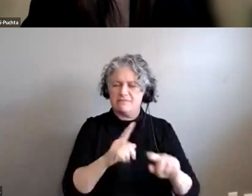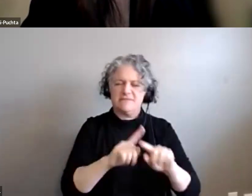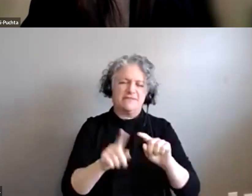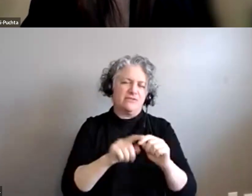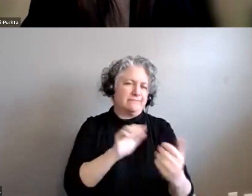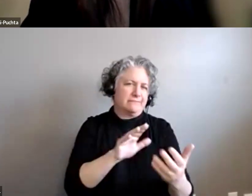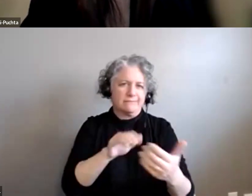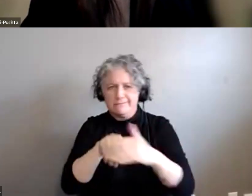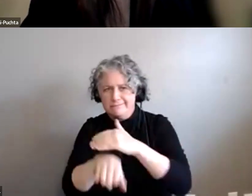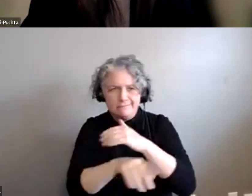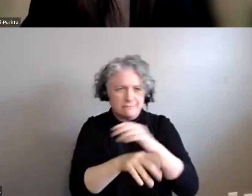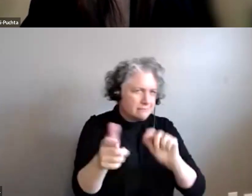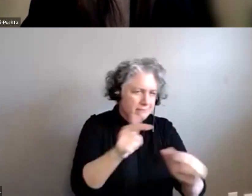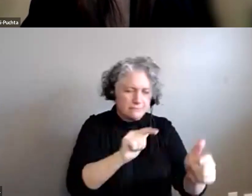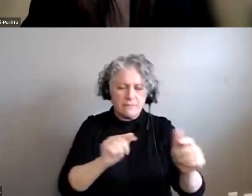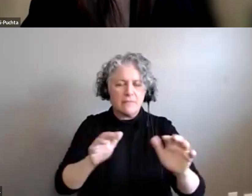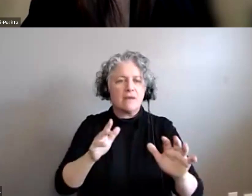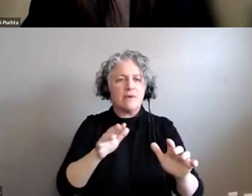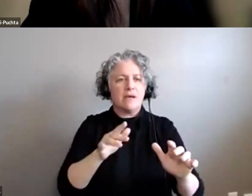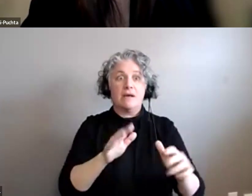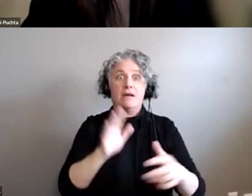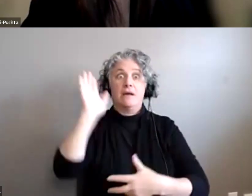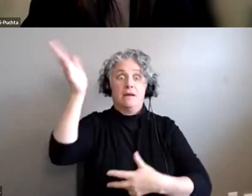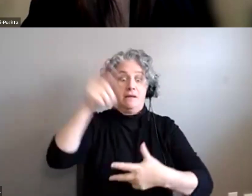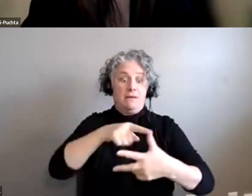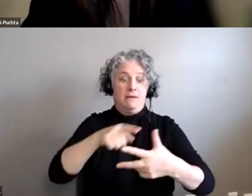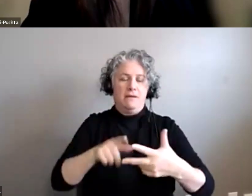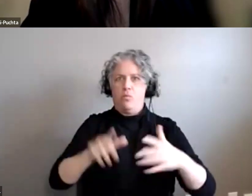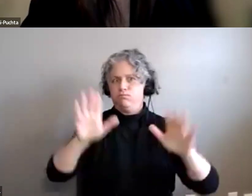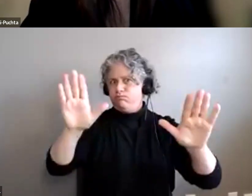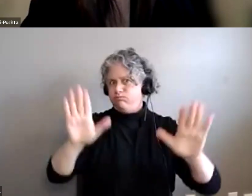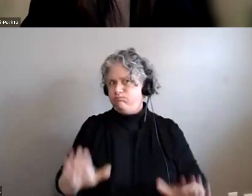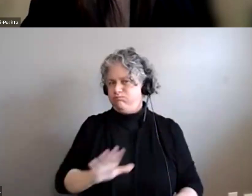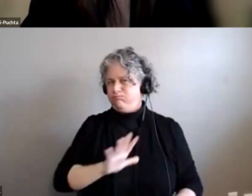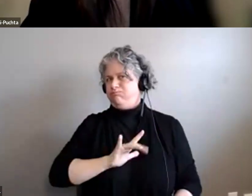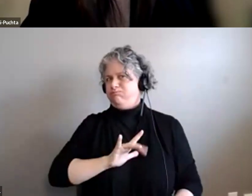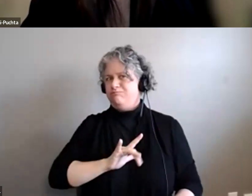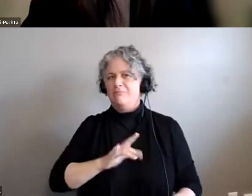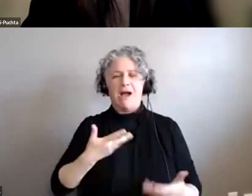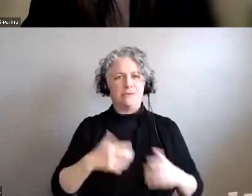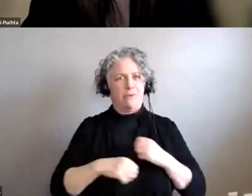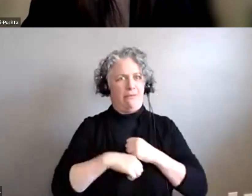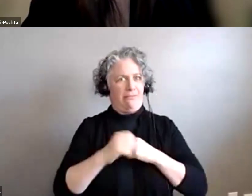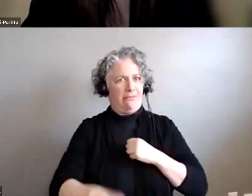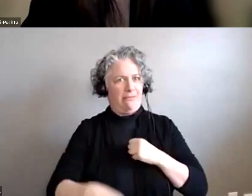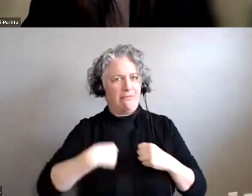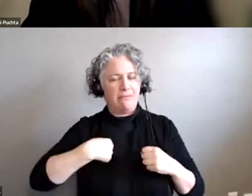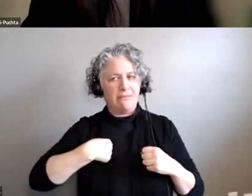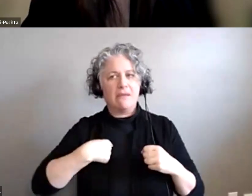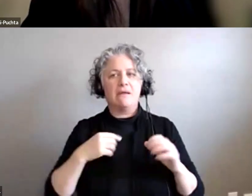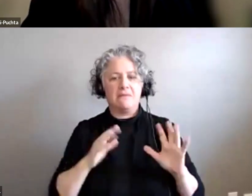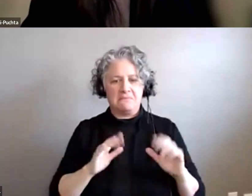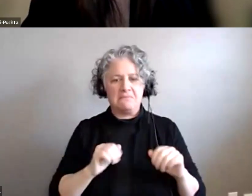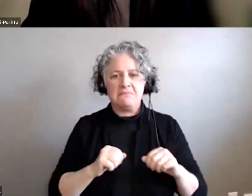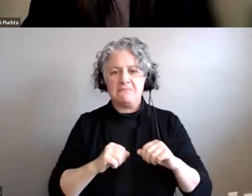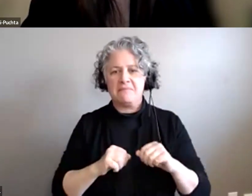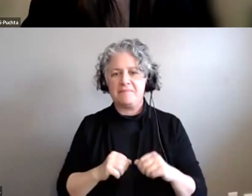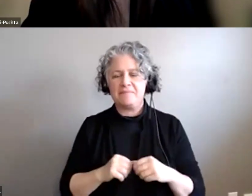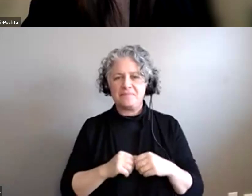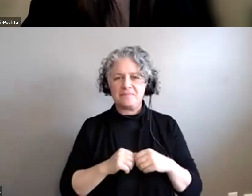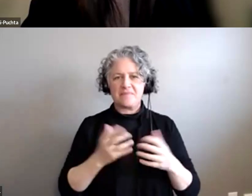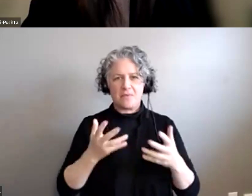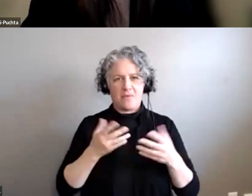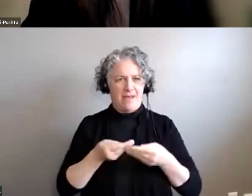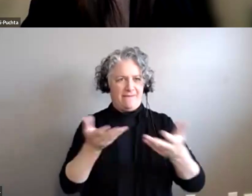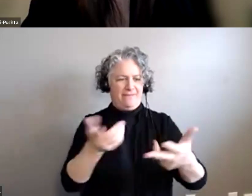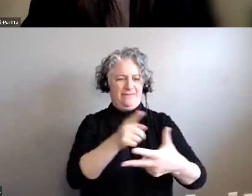get there, but we have some amazing people presenting today, and I don't want to spend too much time. I want to give